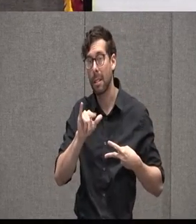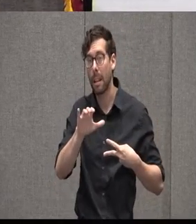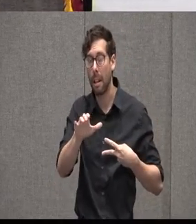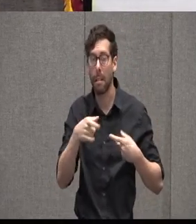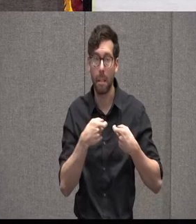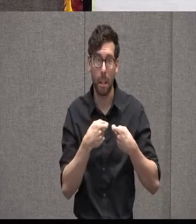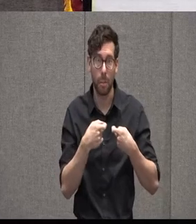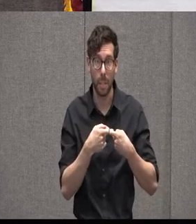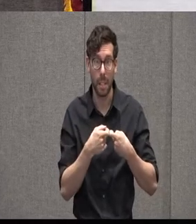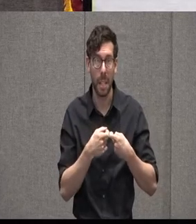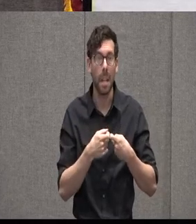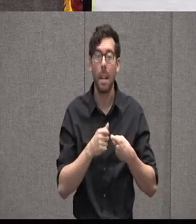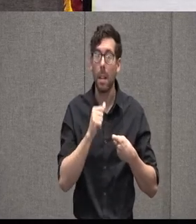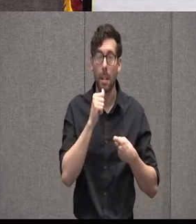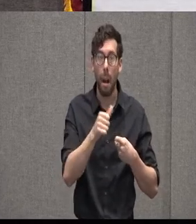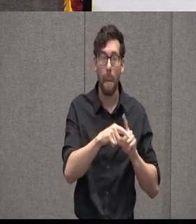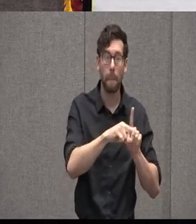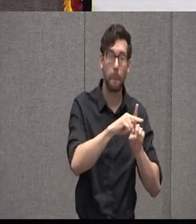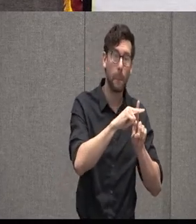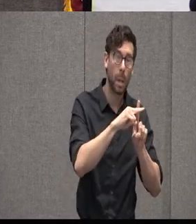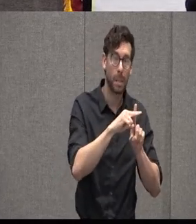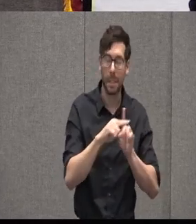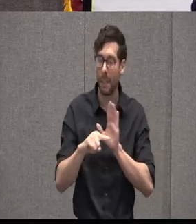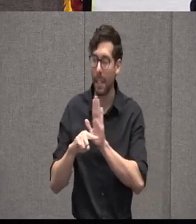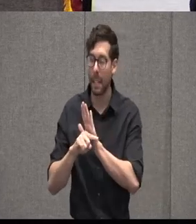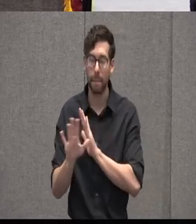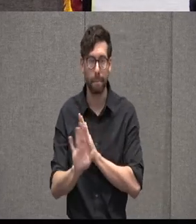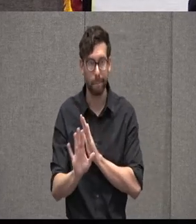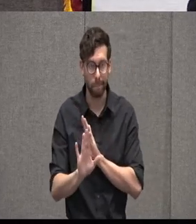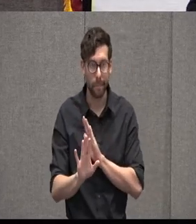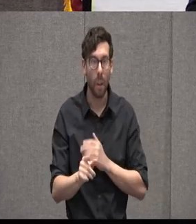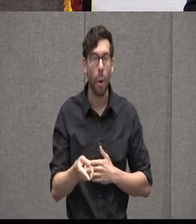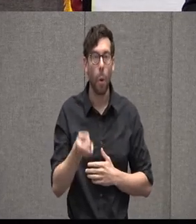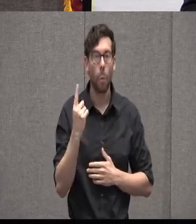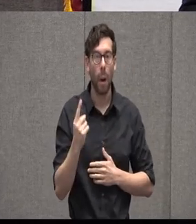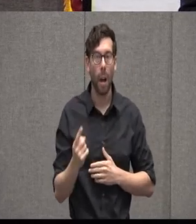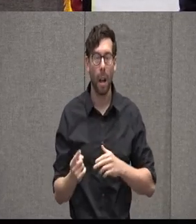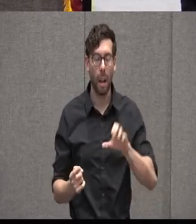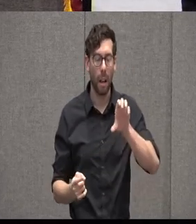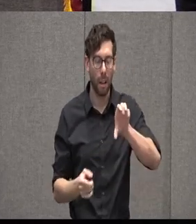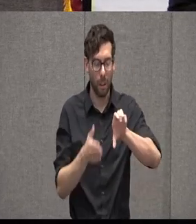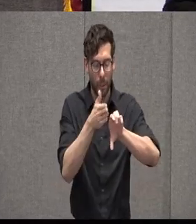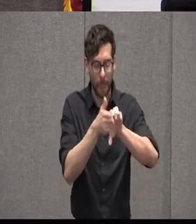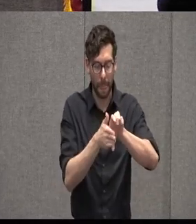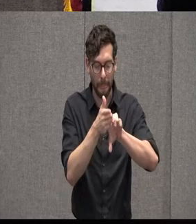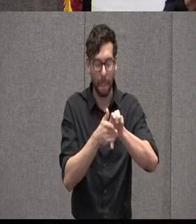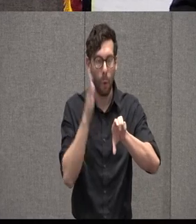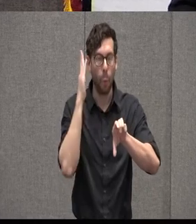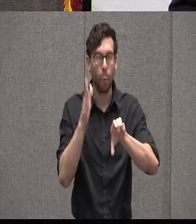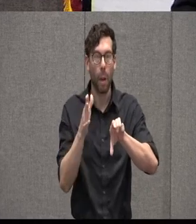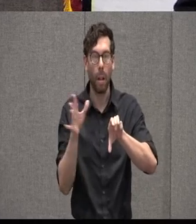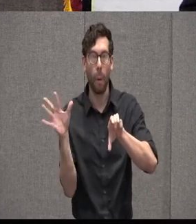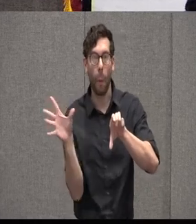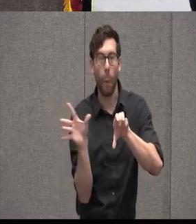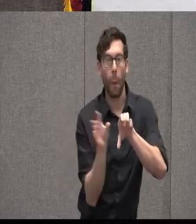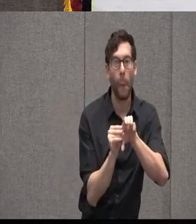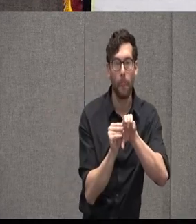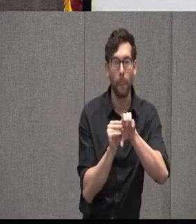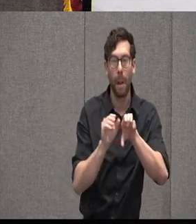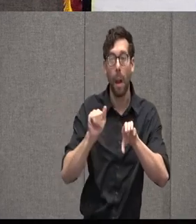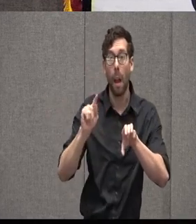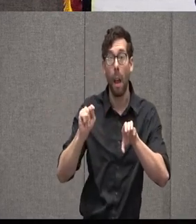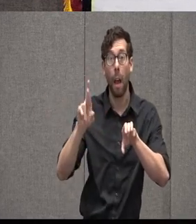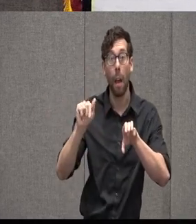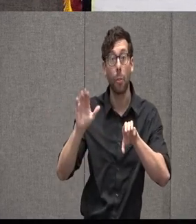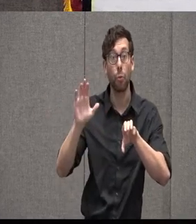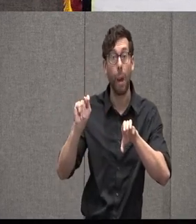side, we have a side that attracts and a side that repels. And we have poles. We have a north